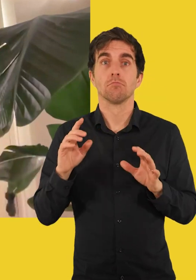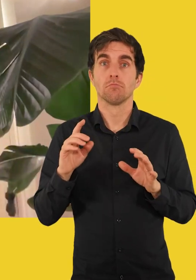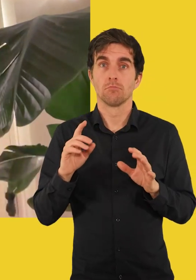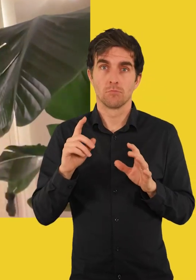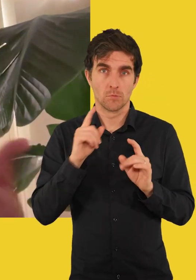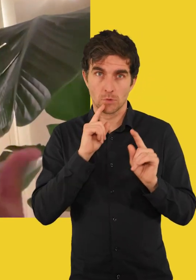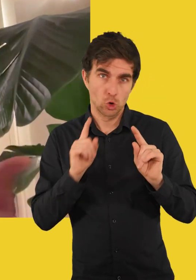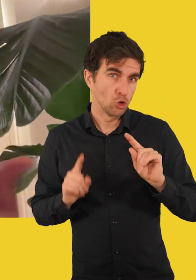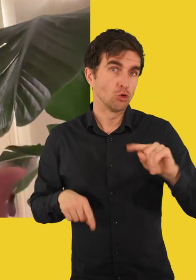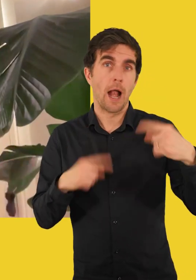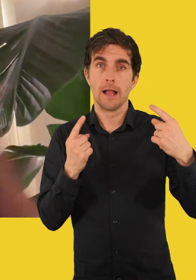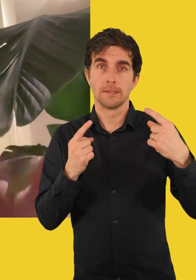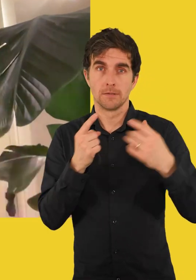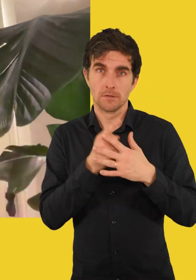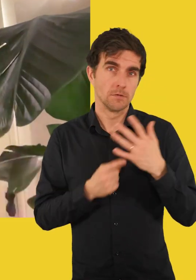someone who's